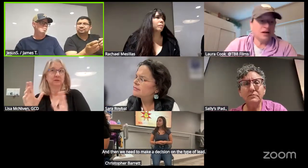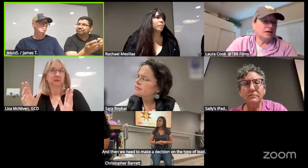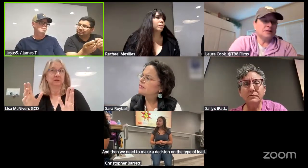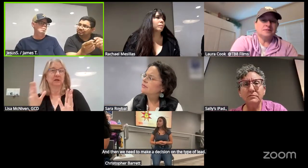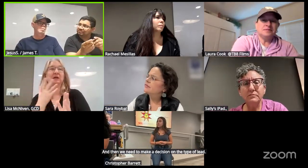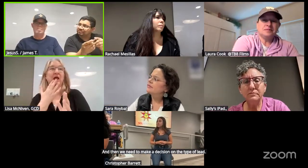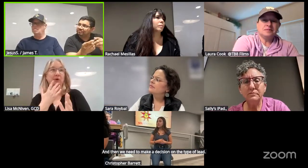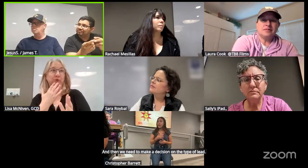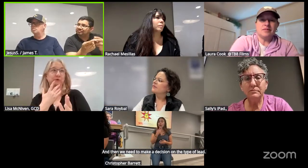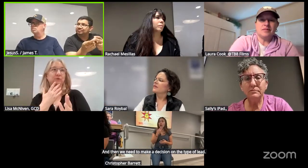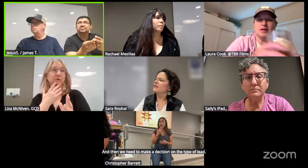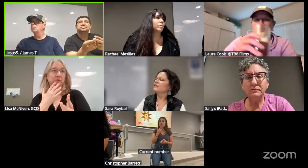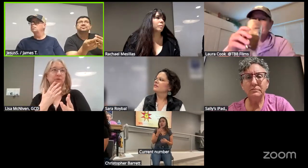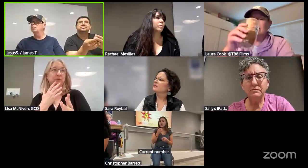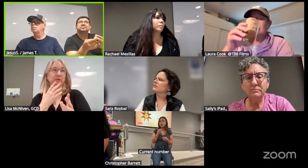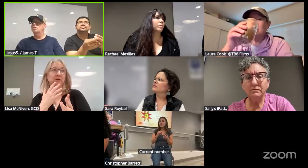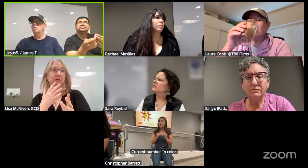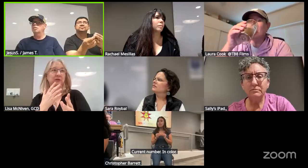Colored number. and color.